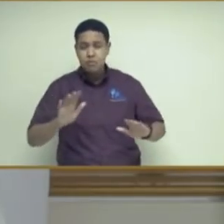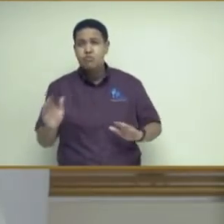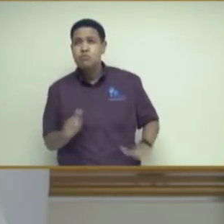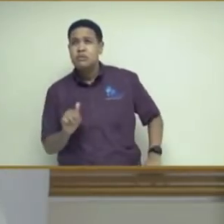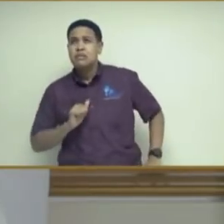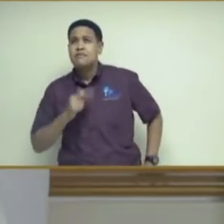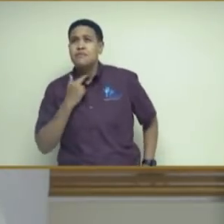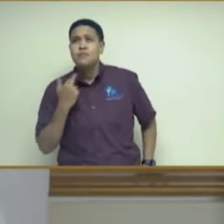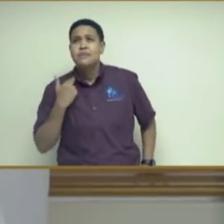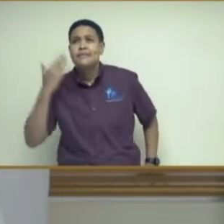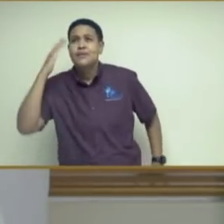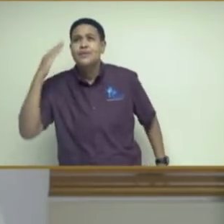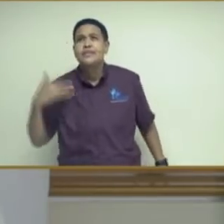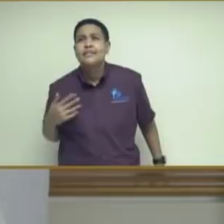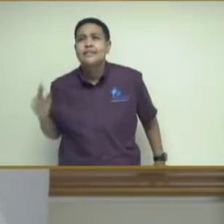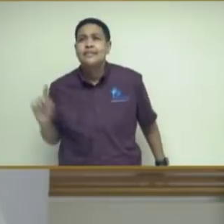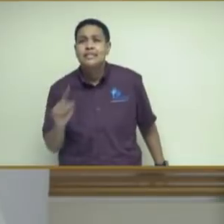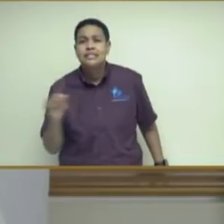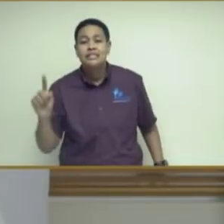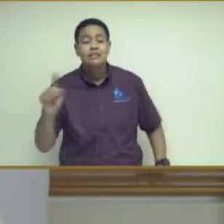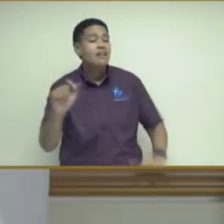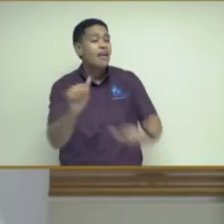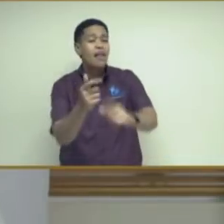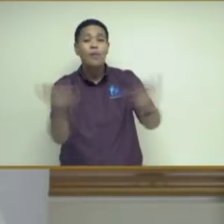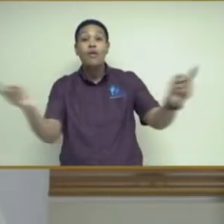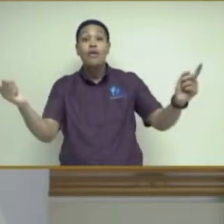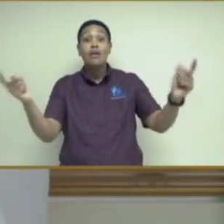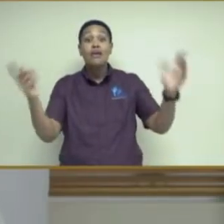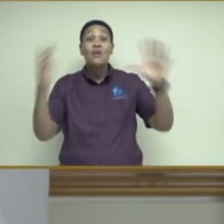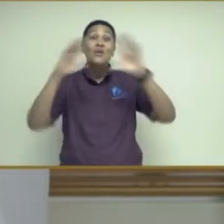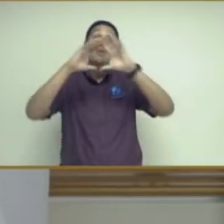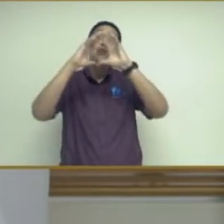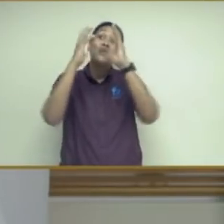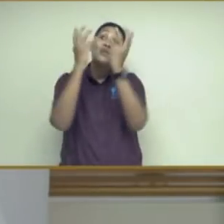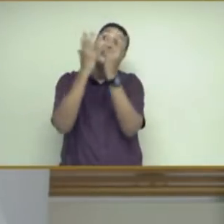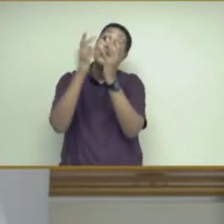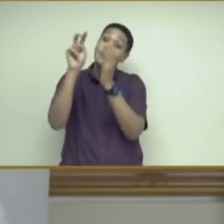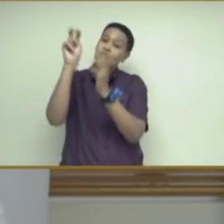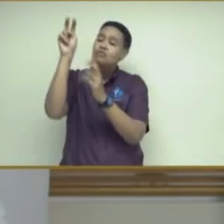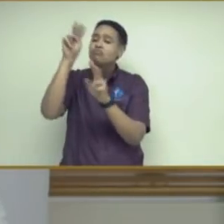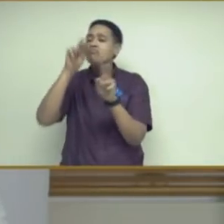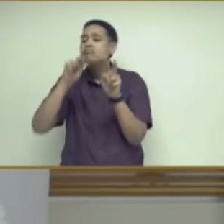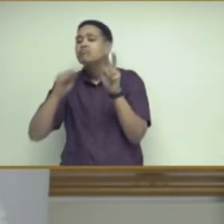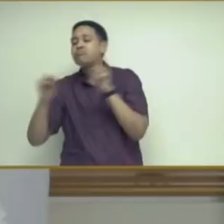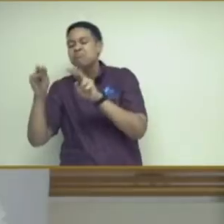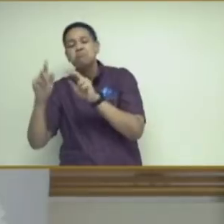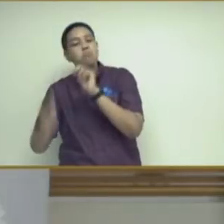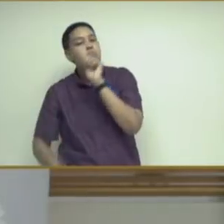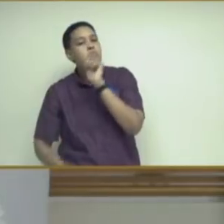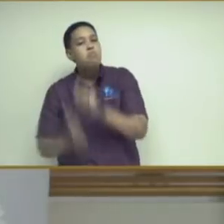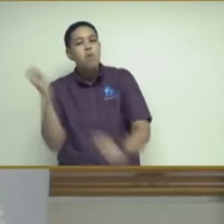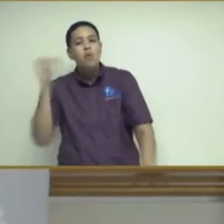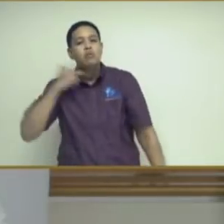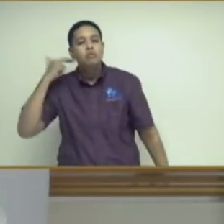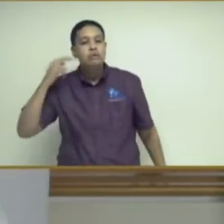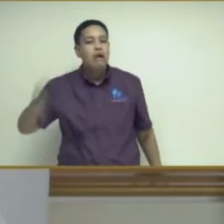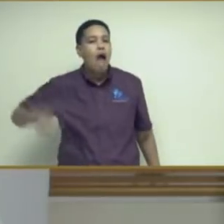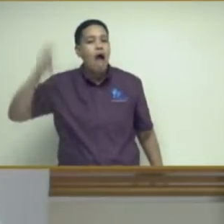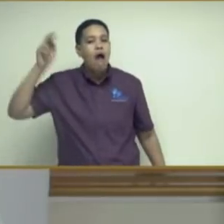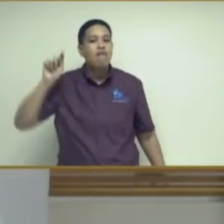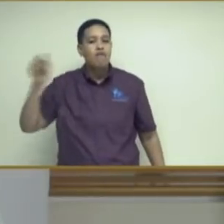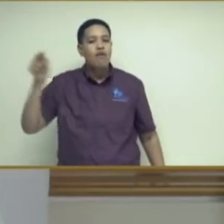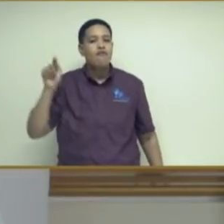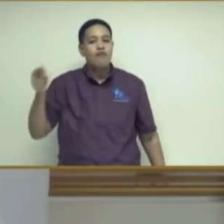risks, anywhere in the world that you go, you will find that they are most at risk, and invariably